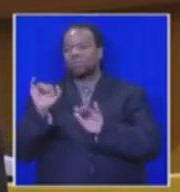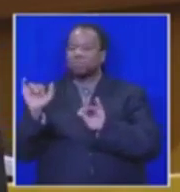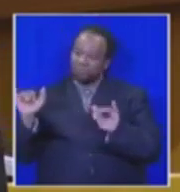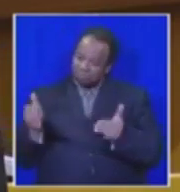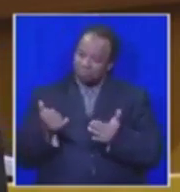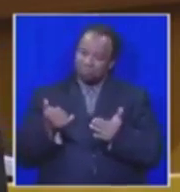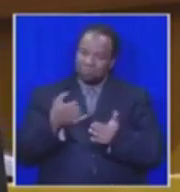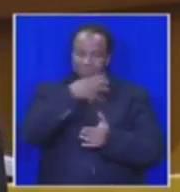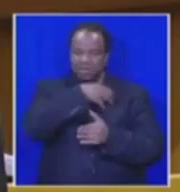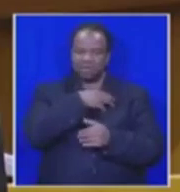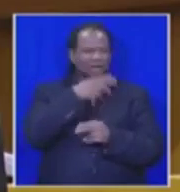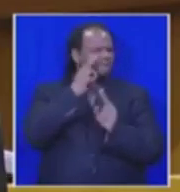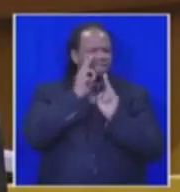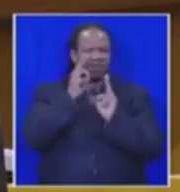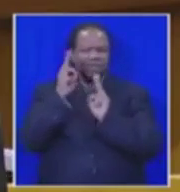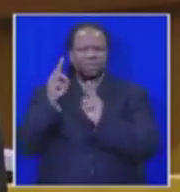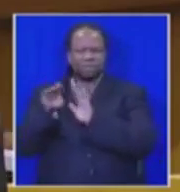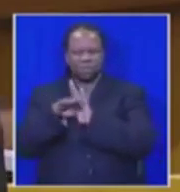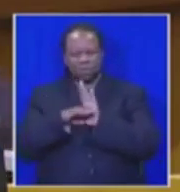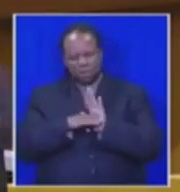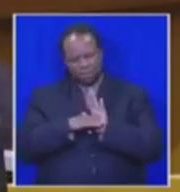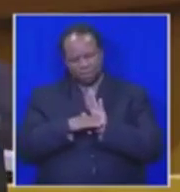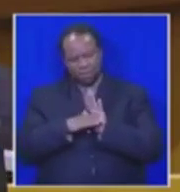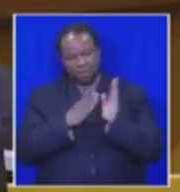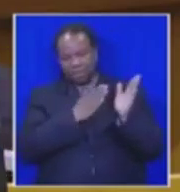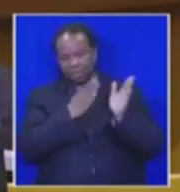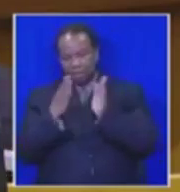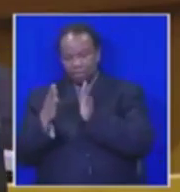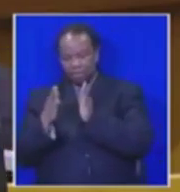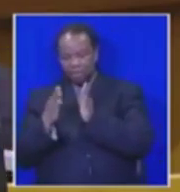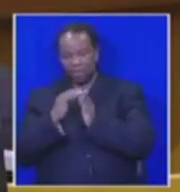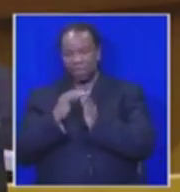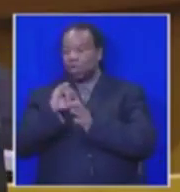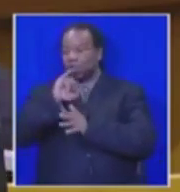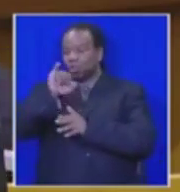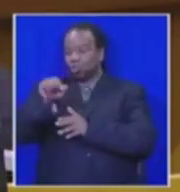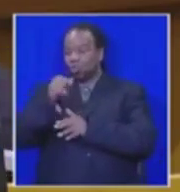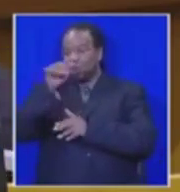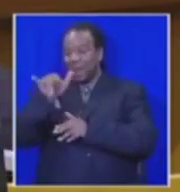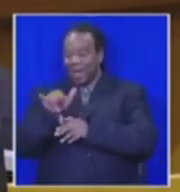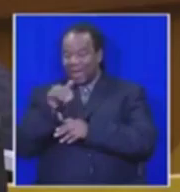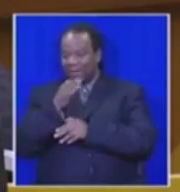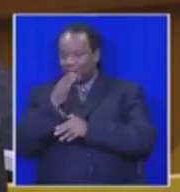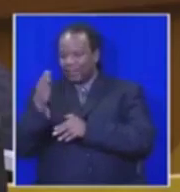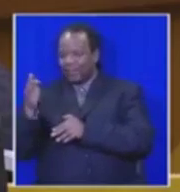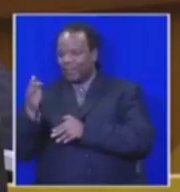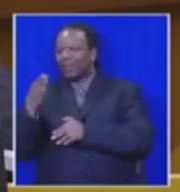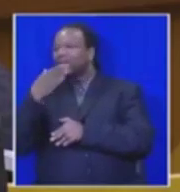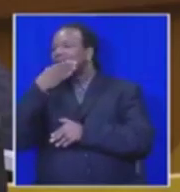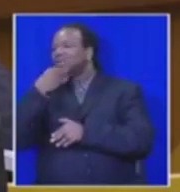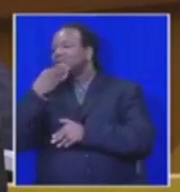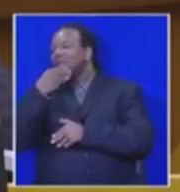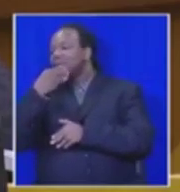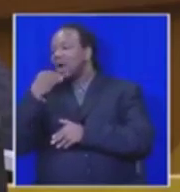executive. The report for July to December 2015 recorded